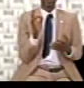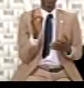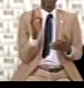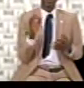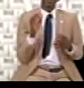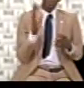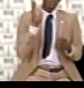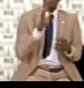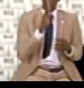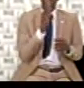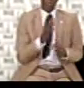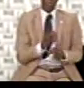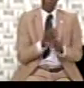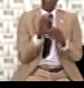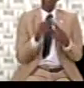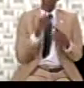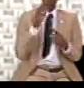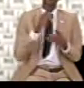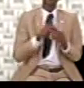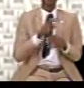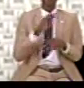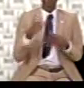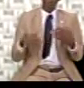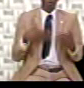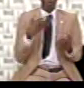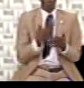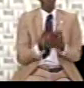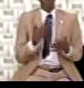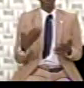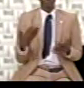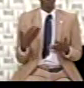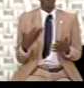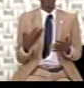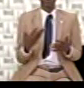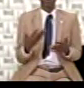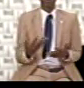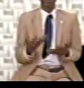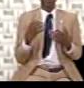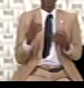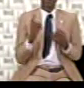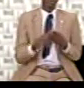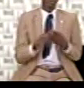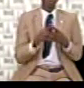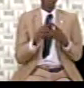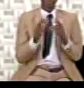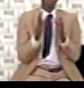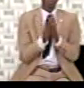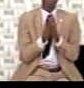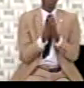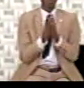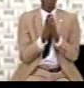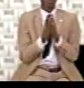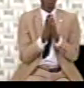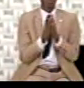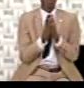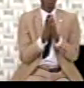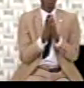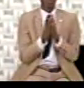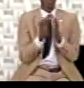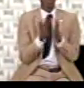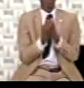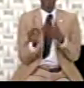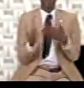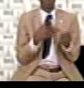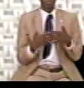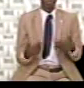all things to the end. Want you to call upon the name of the Lord. That whatever challenge